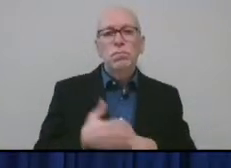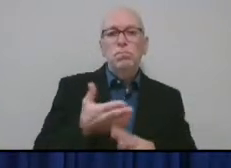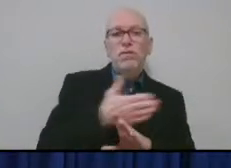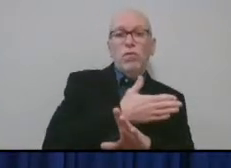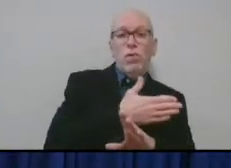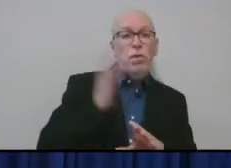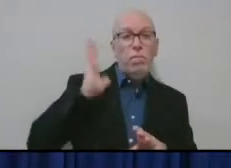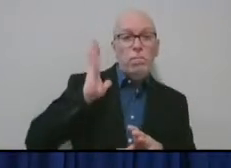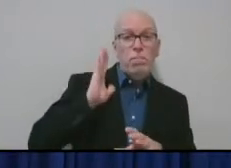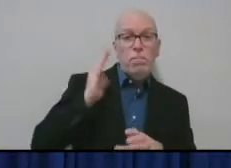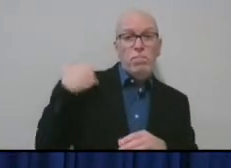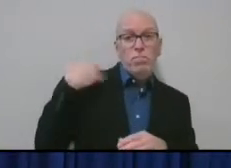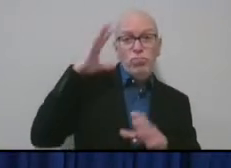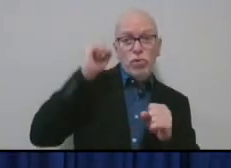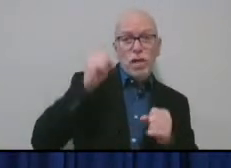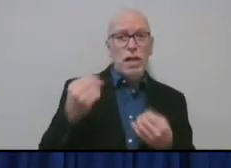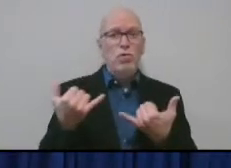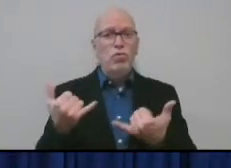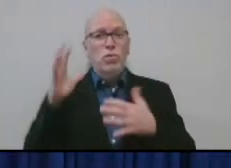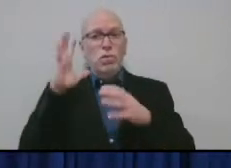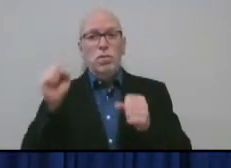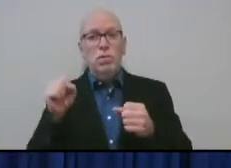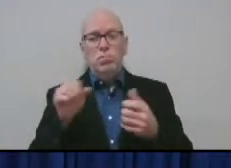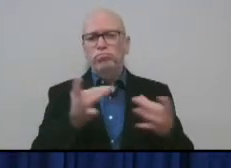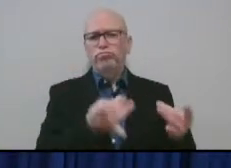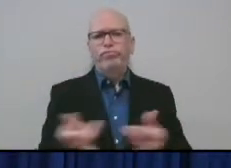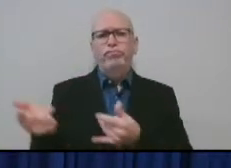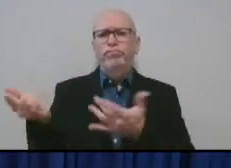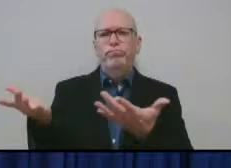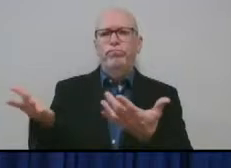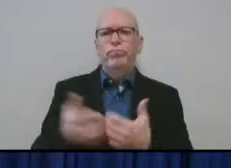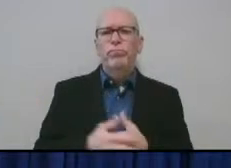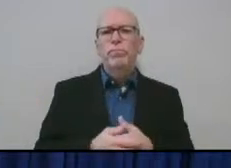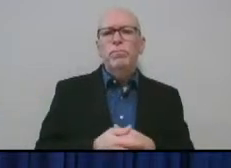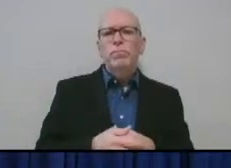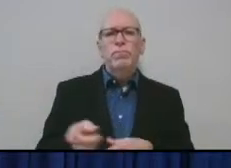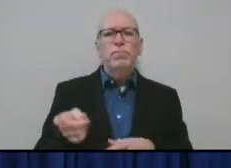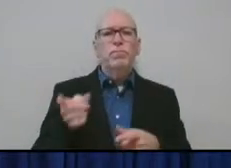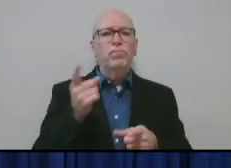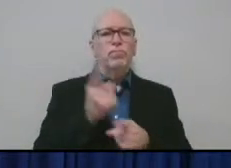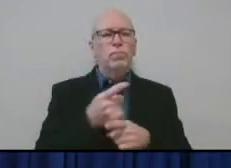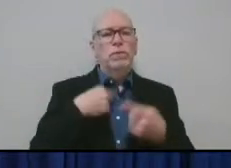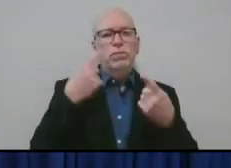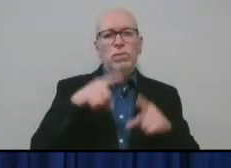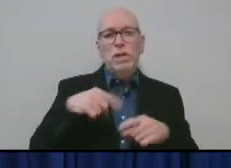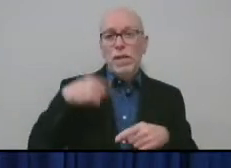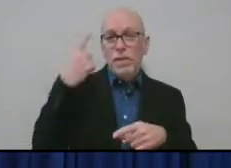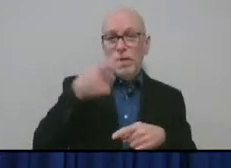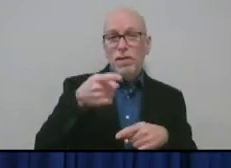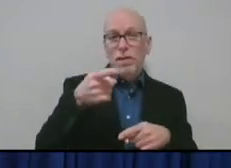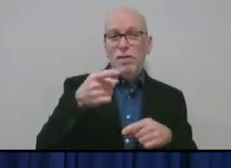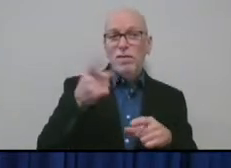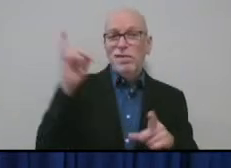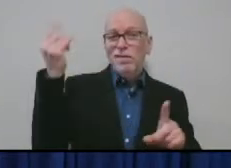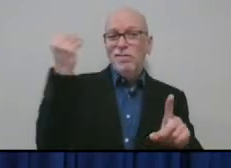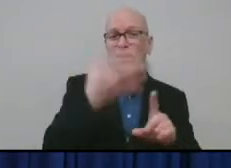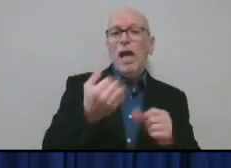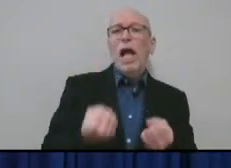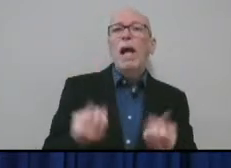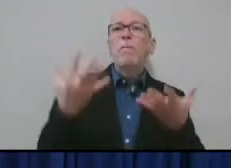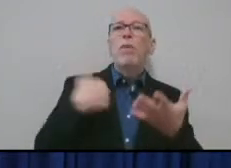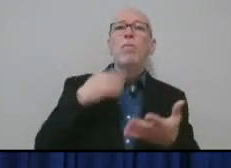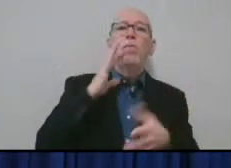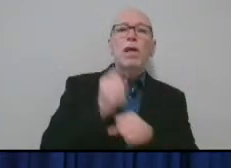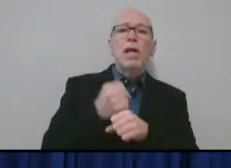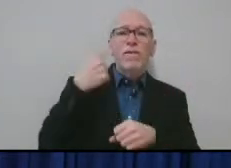past administration and in the current administration. I would agree. I think that it was messaged to you that we would know what our allocation was going to be for the next